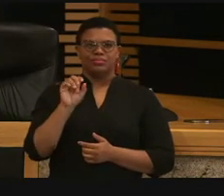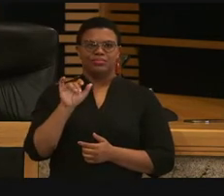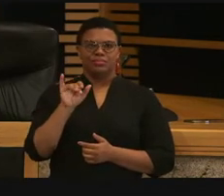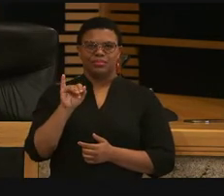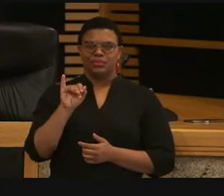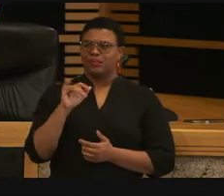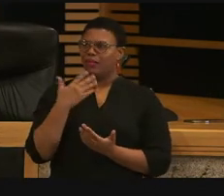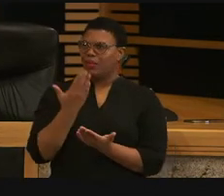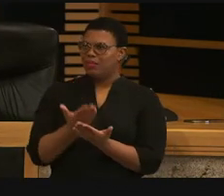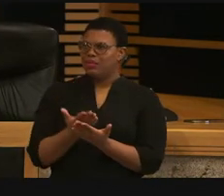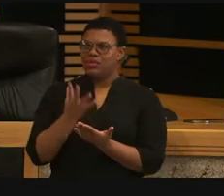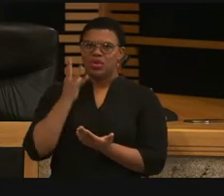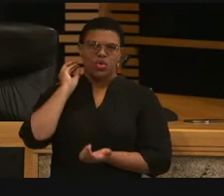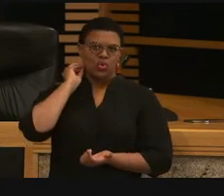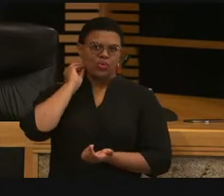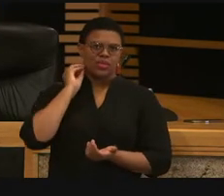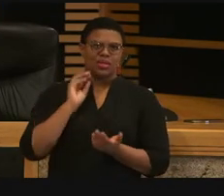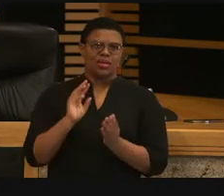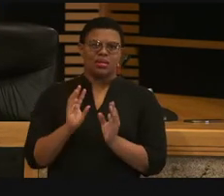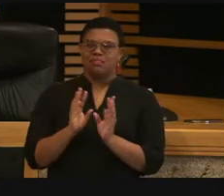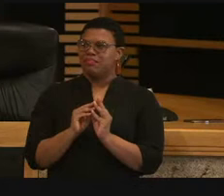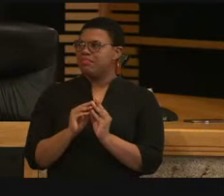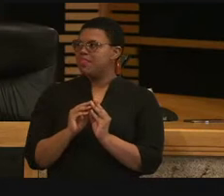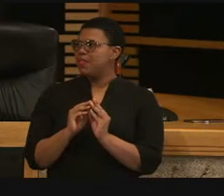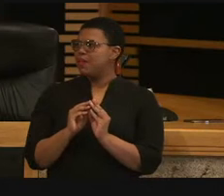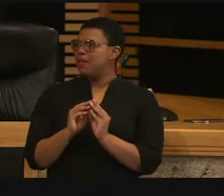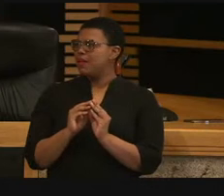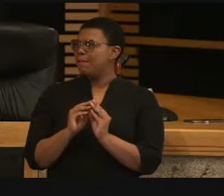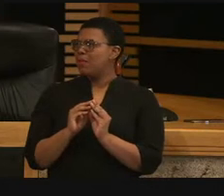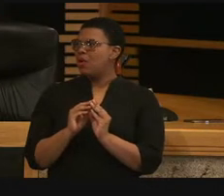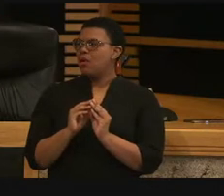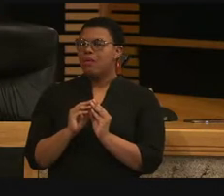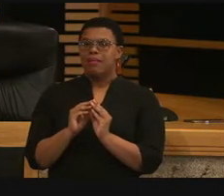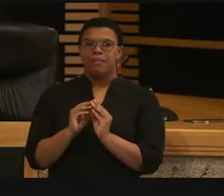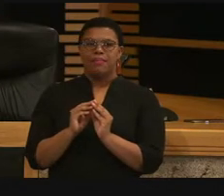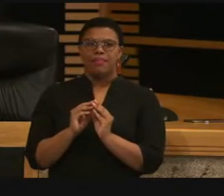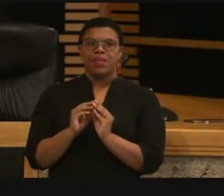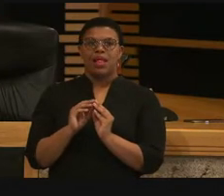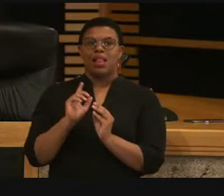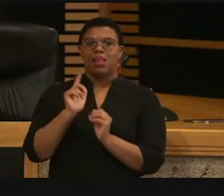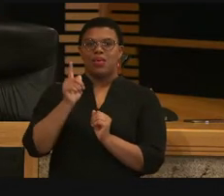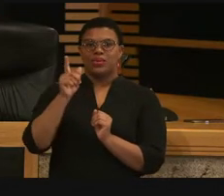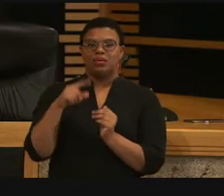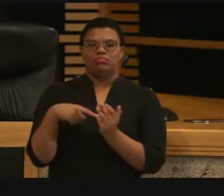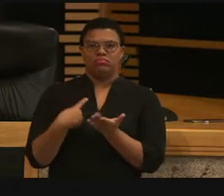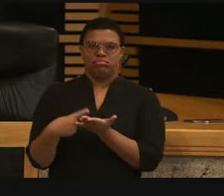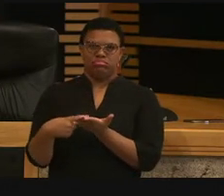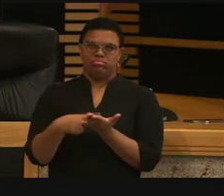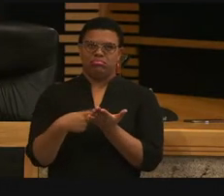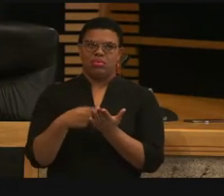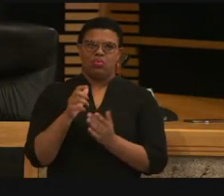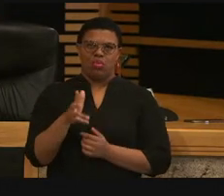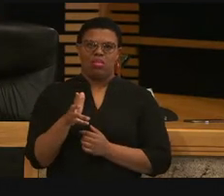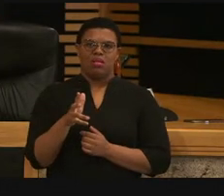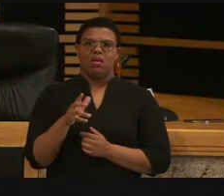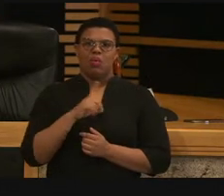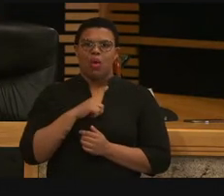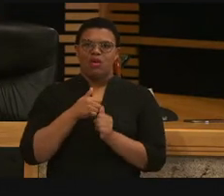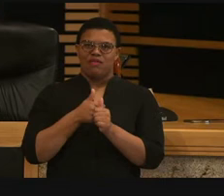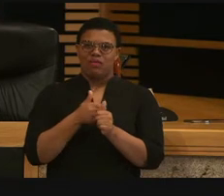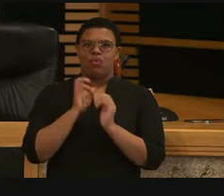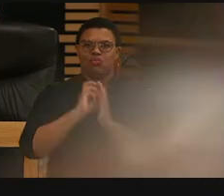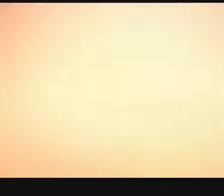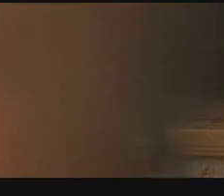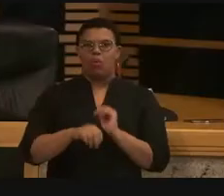The motion is noted, Honorable Members, and it will then be debated at a later stage in accordance with Rule